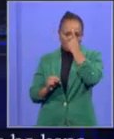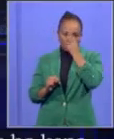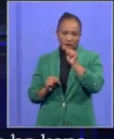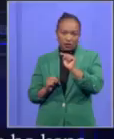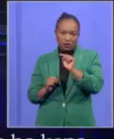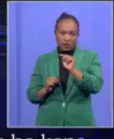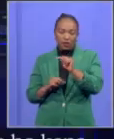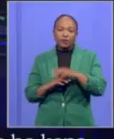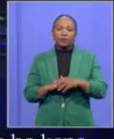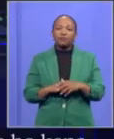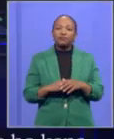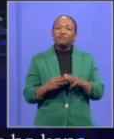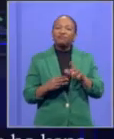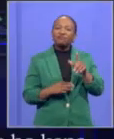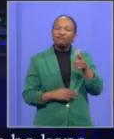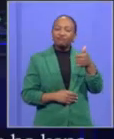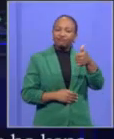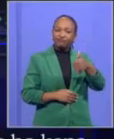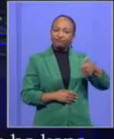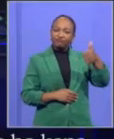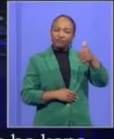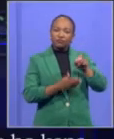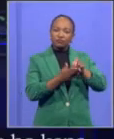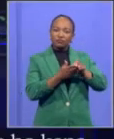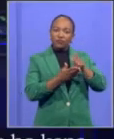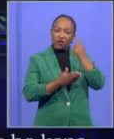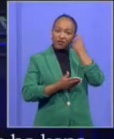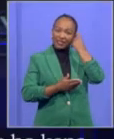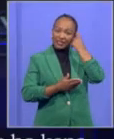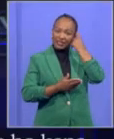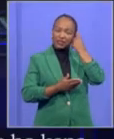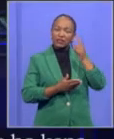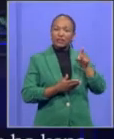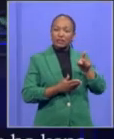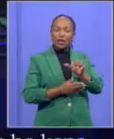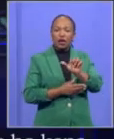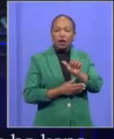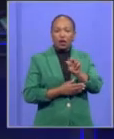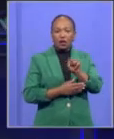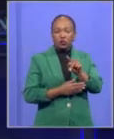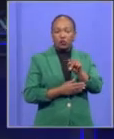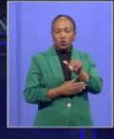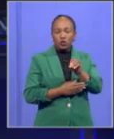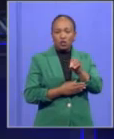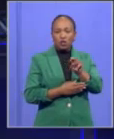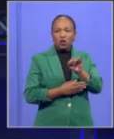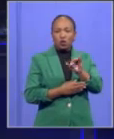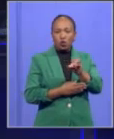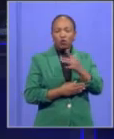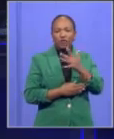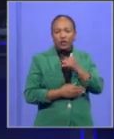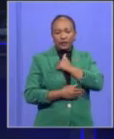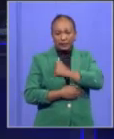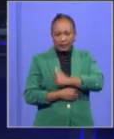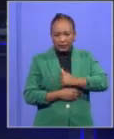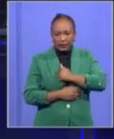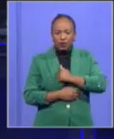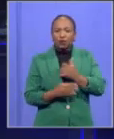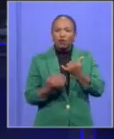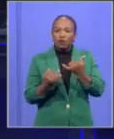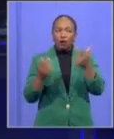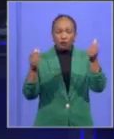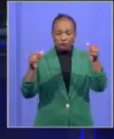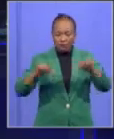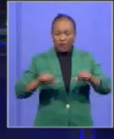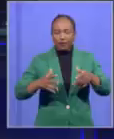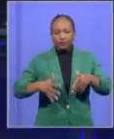a kopaneng e leng Antonio Guterres le yena o lebisitse molaetsa wa Matshidiso. Jwale re tla kwano lapeng teng re